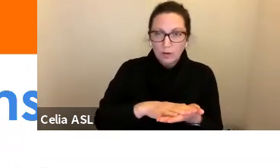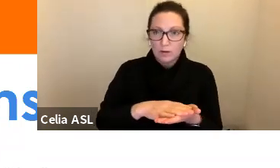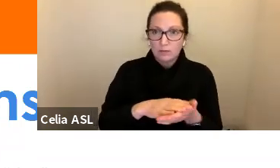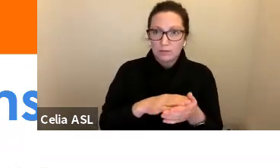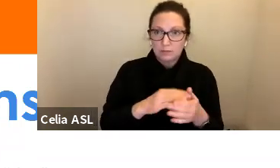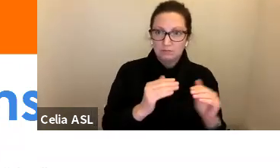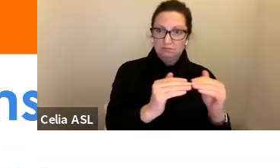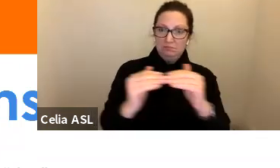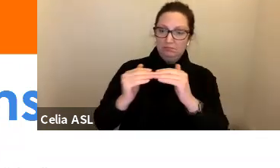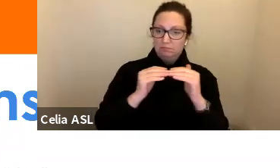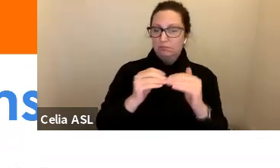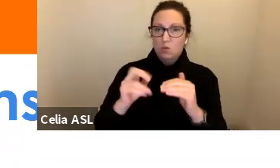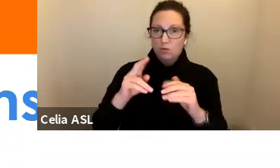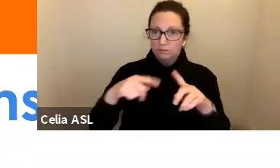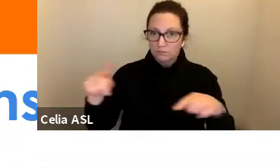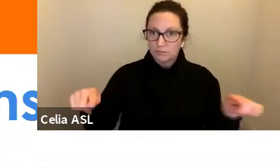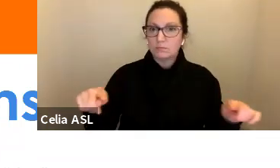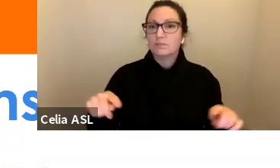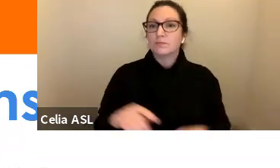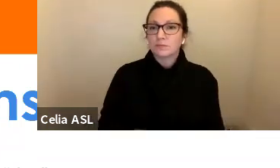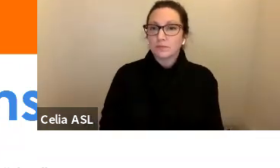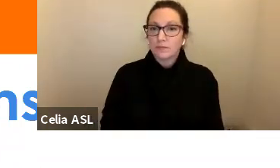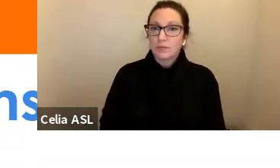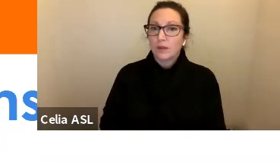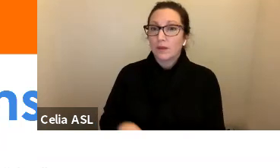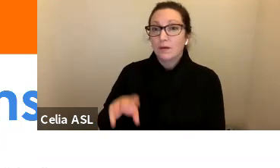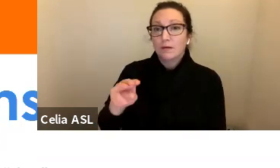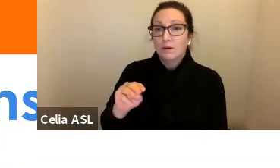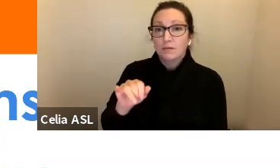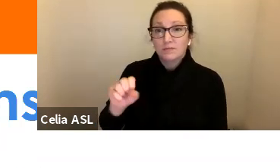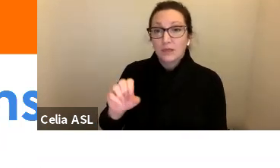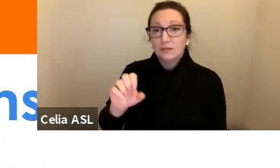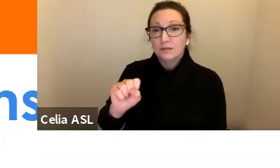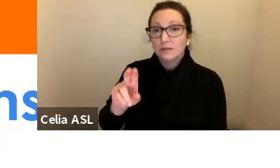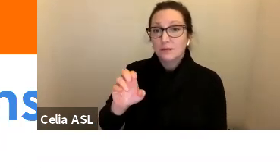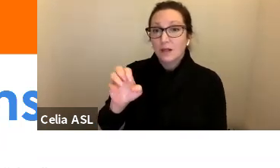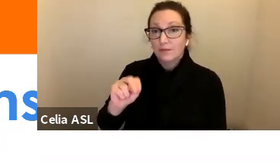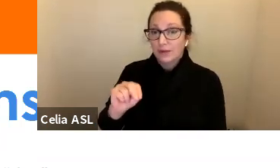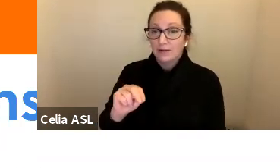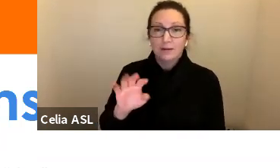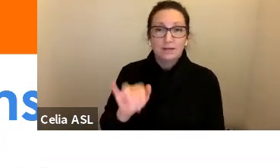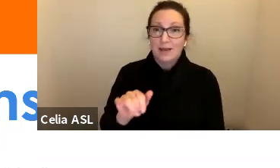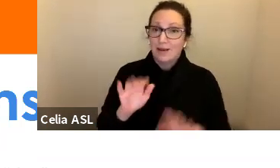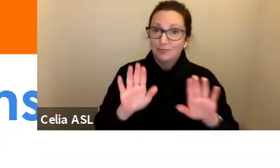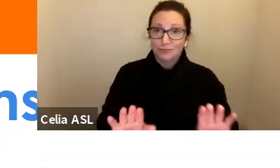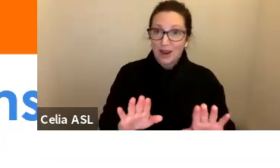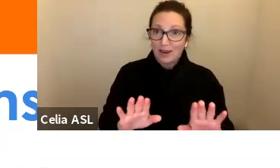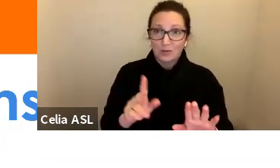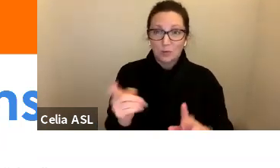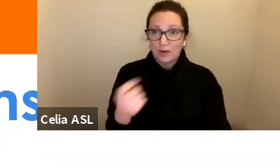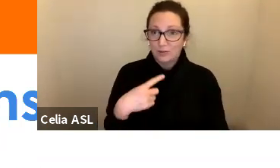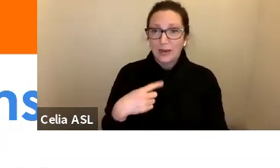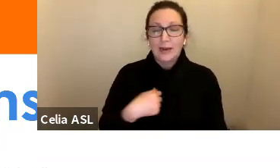but that's a great question. Sorry, my apologies to our interpreters